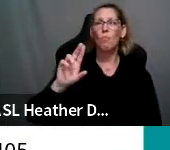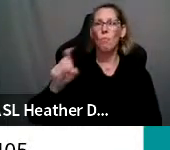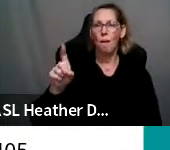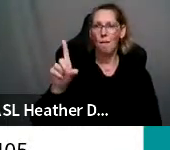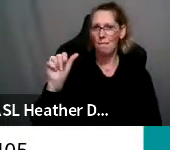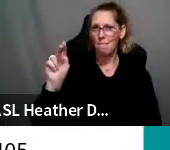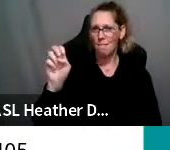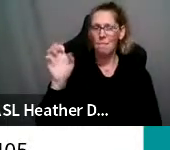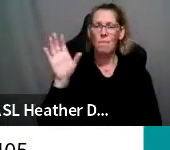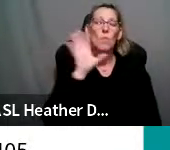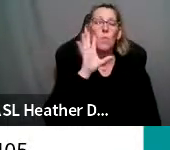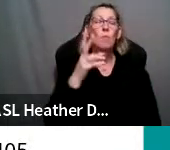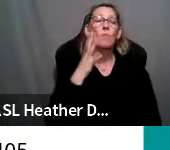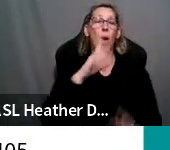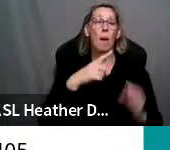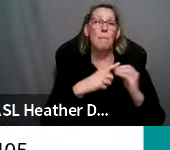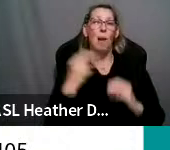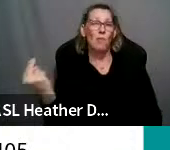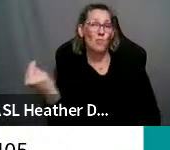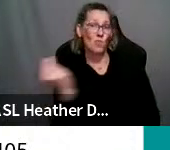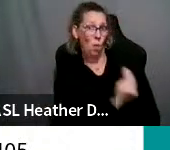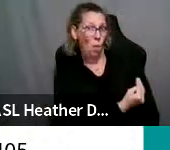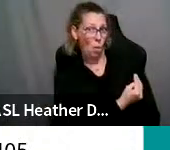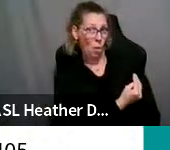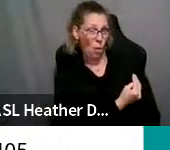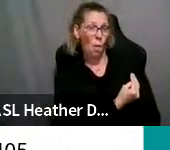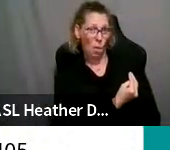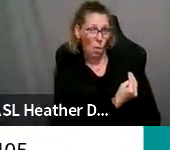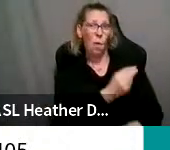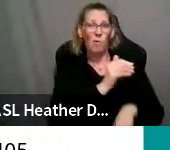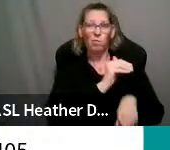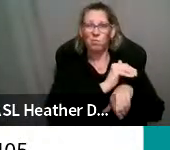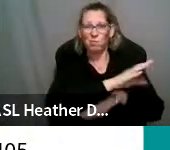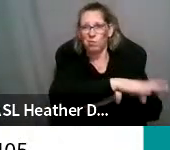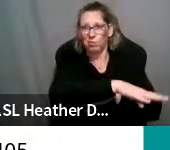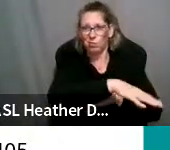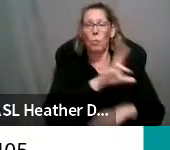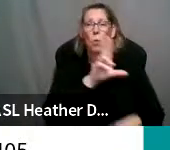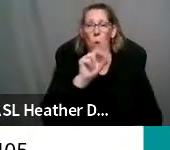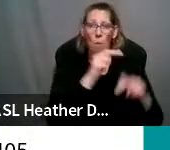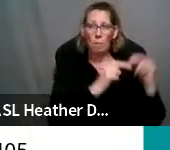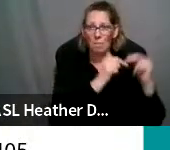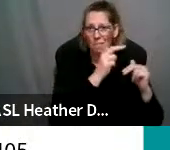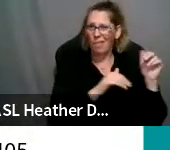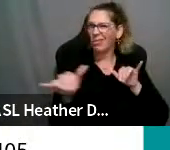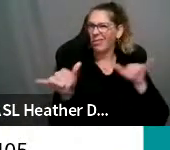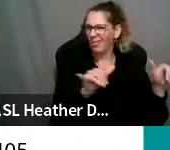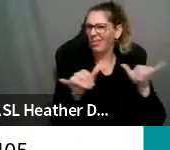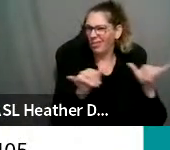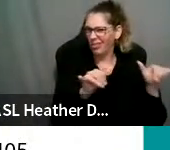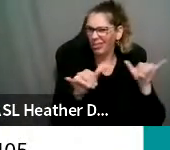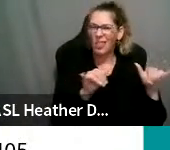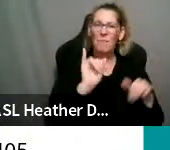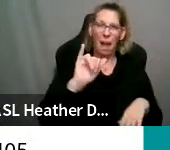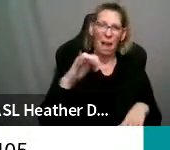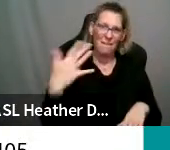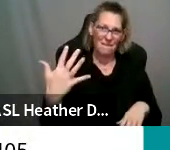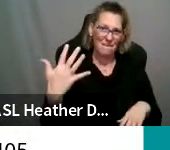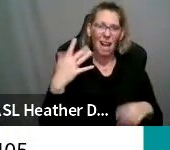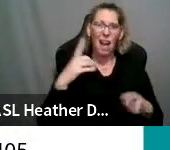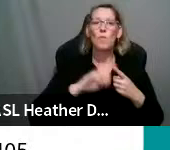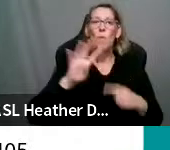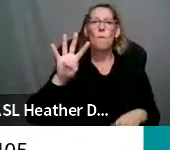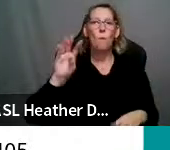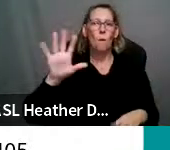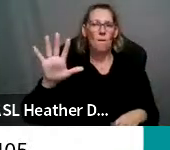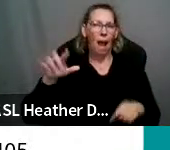Next, I'm going to talk about the northbound travel time. So the northbound travel time for the no build for that same pair from the I-5, I-405 split in